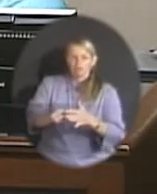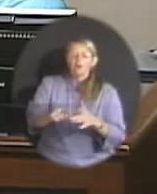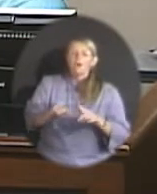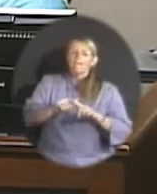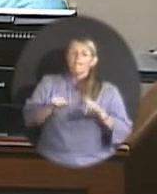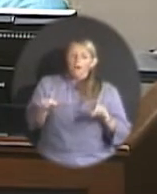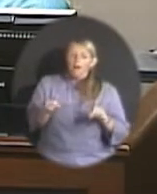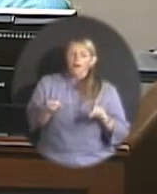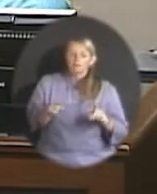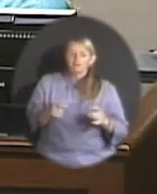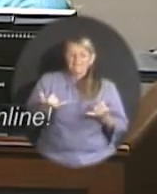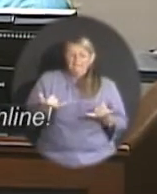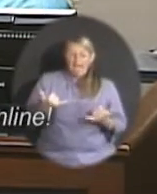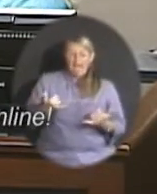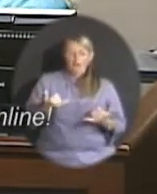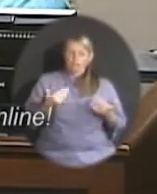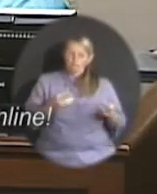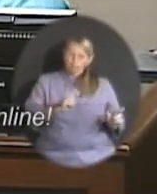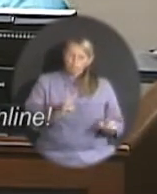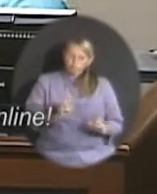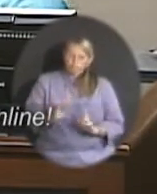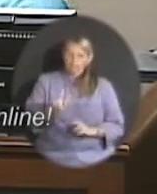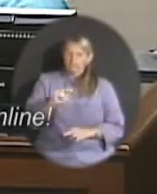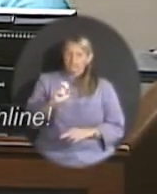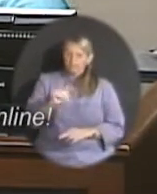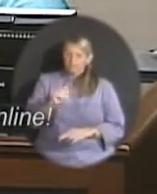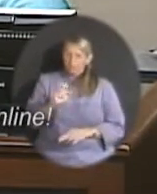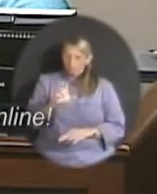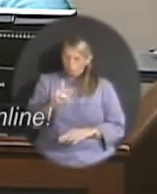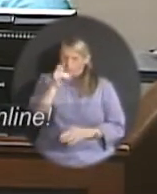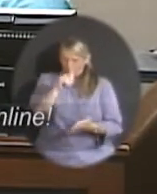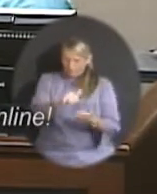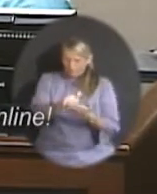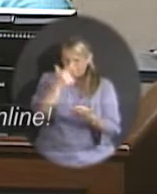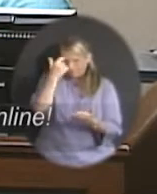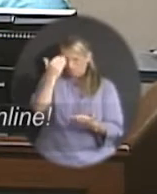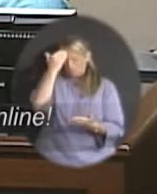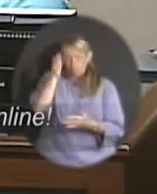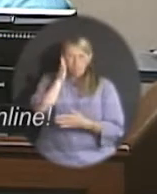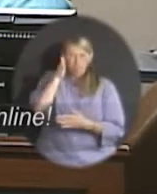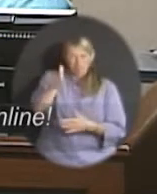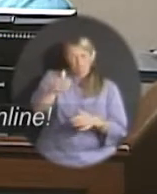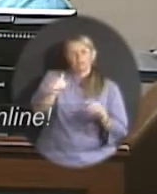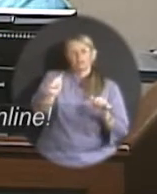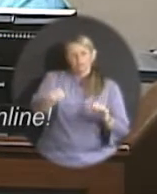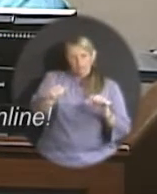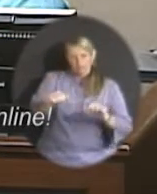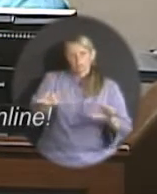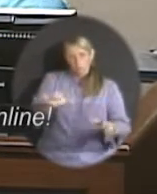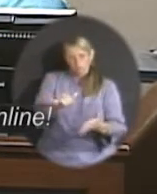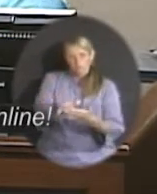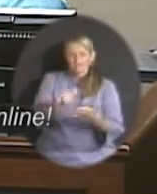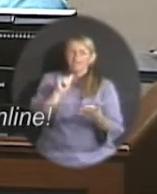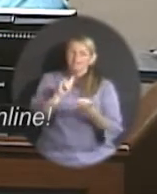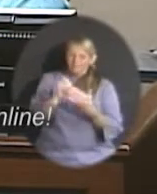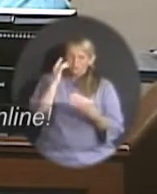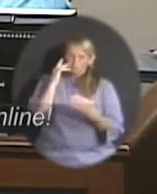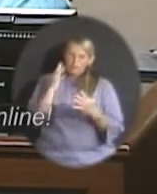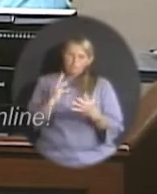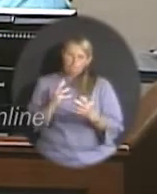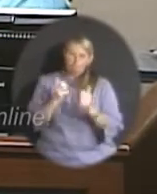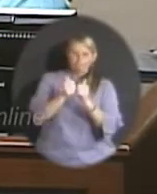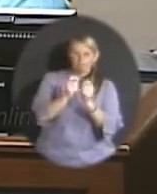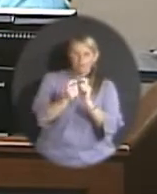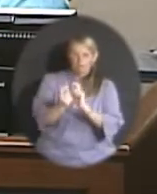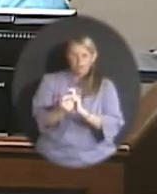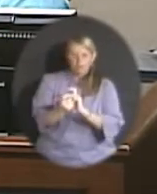for that because we know that we need to get there. We need to be able to do that. So that's why we're upgrading. That sounds very admirable.